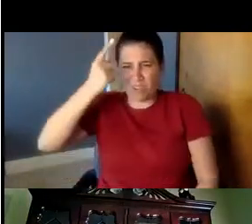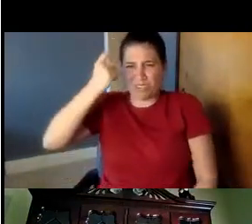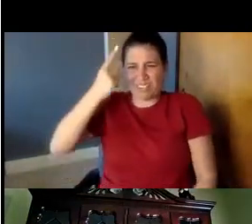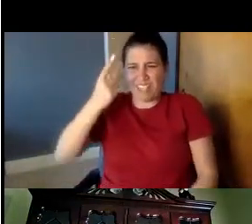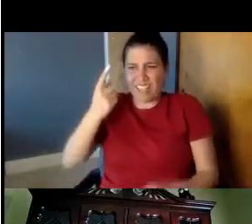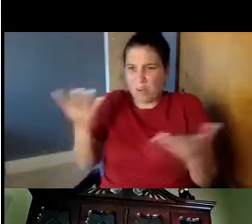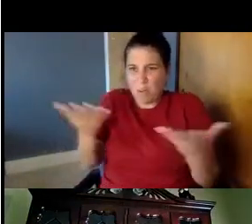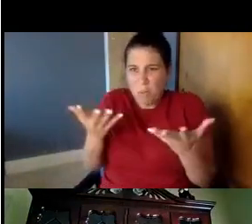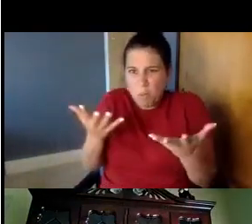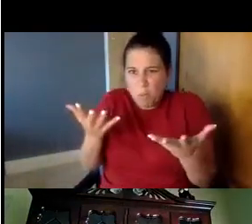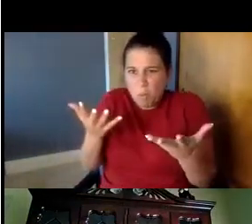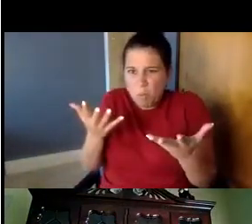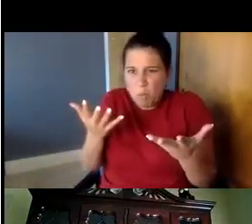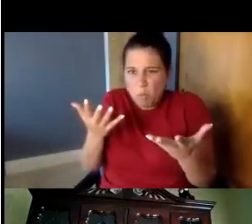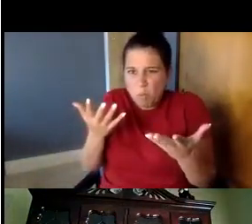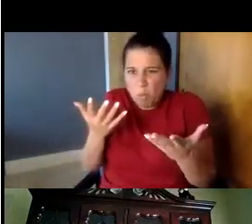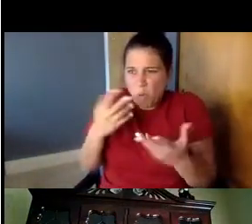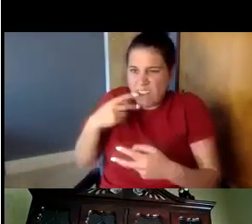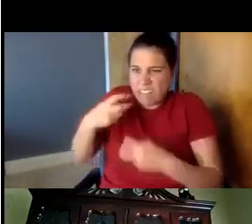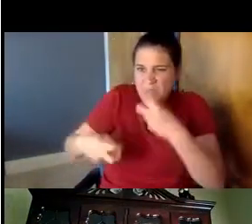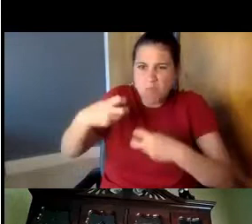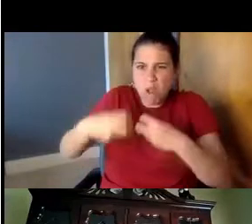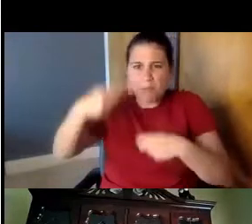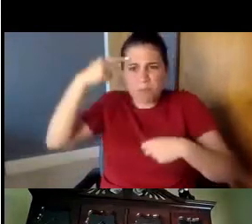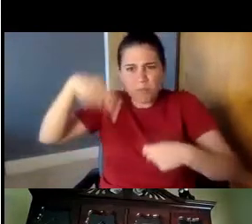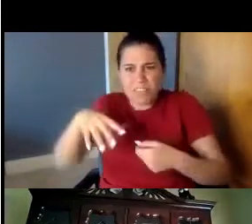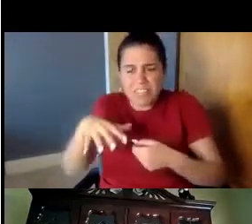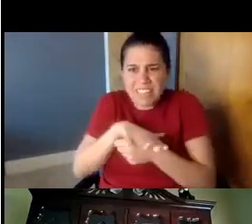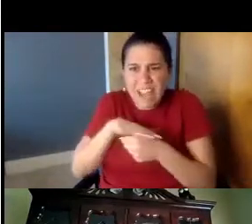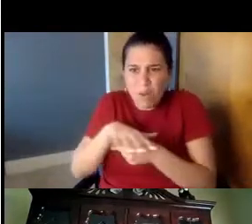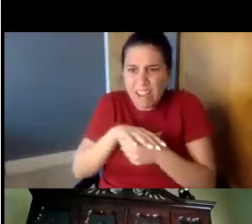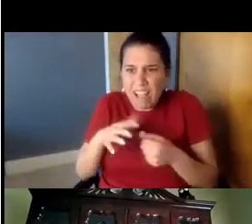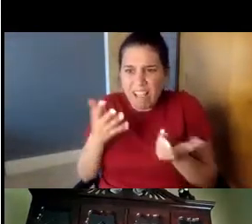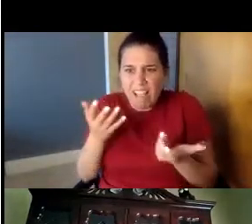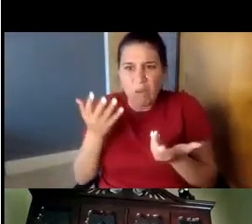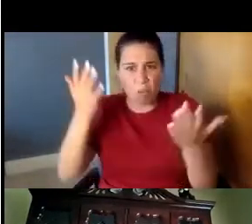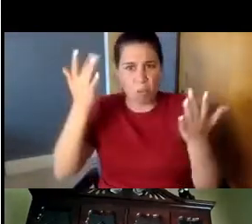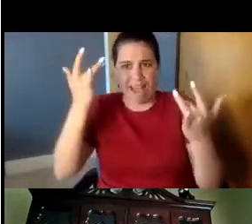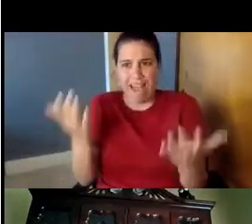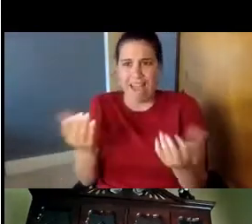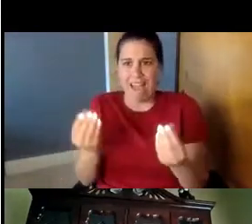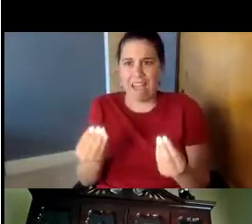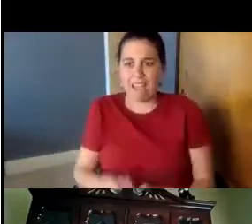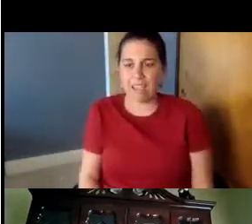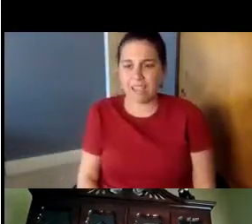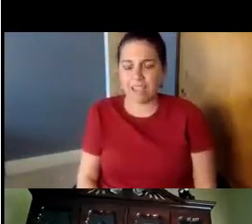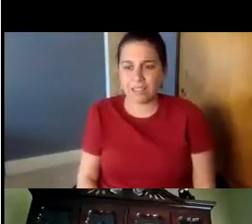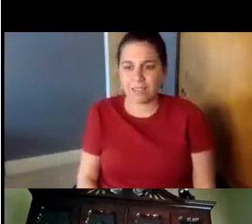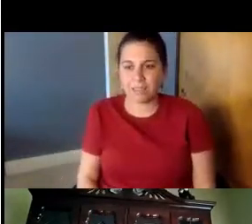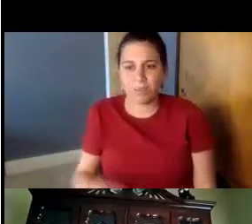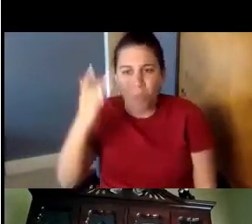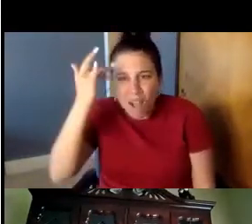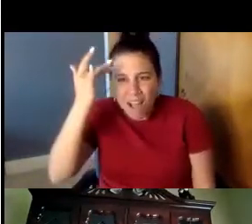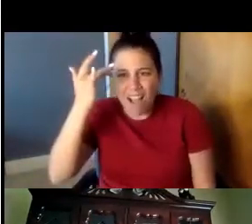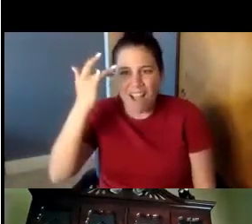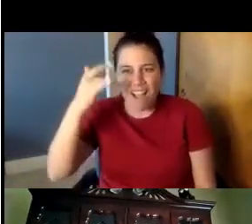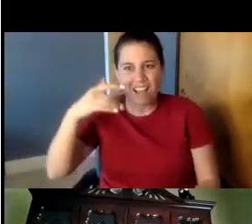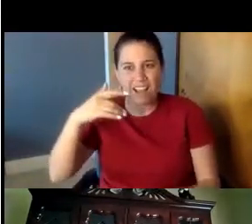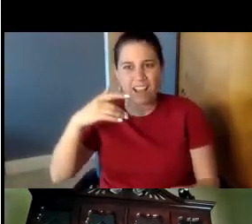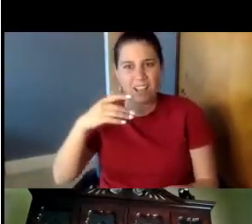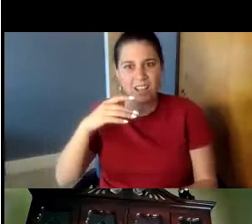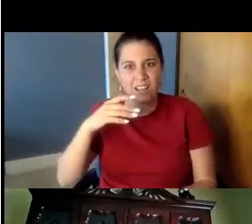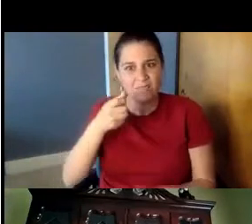what are the cancer-related issues for our region, and specifically why? why does this burden of